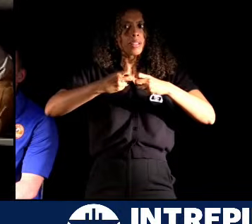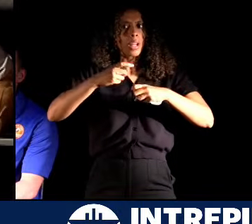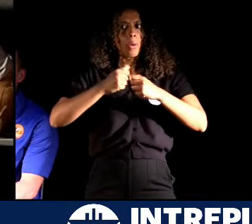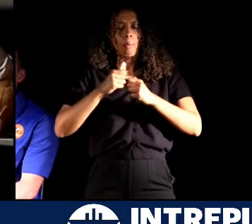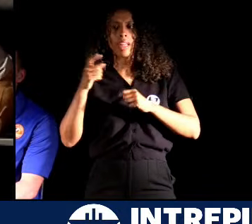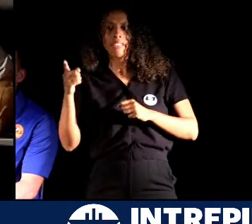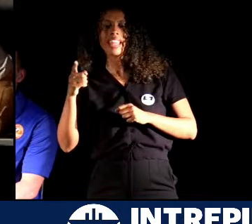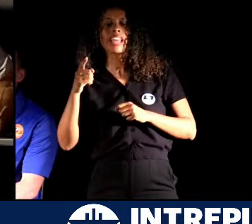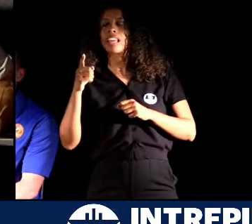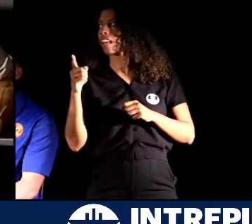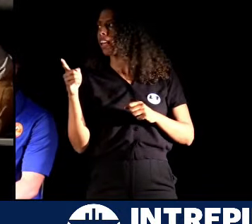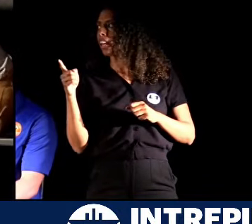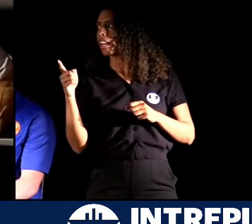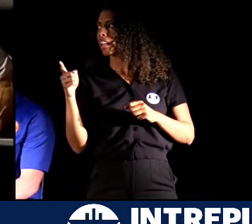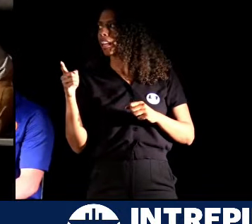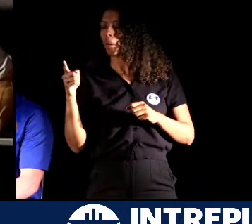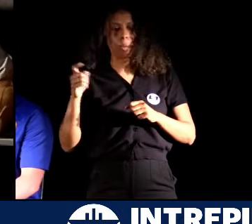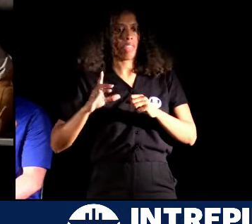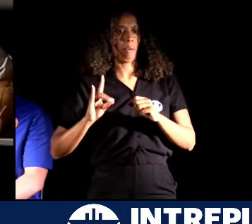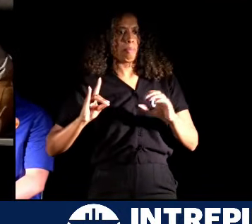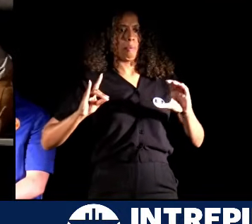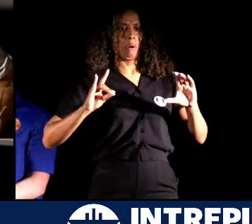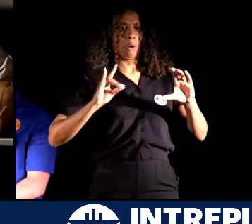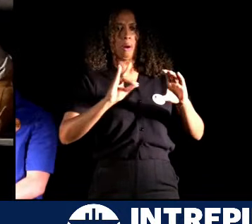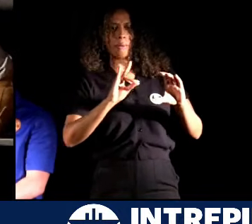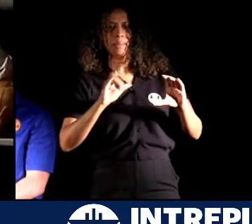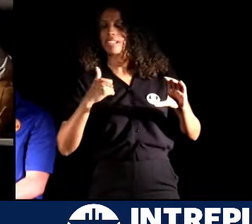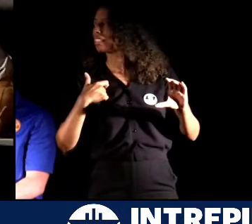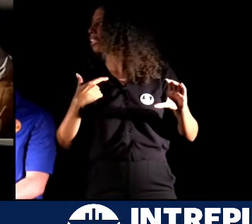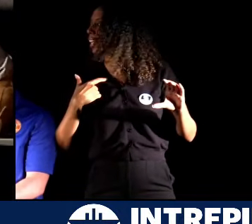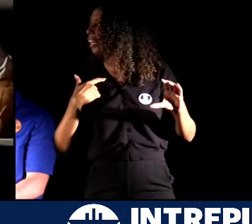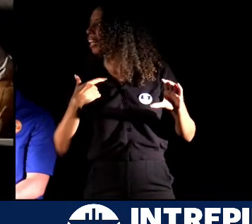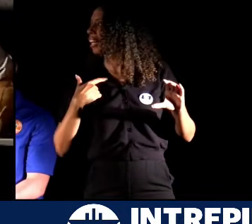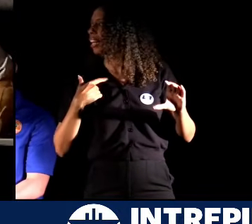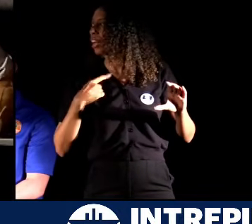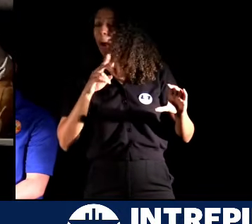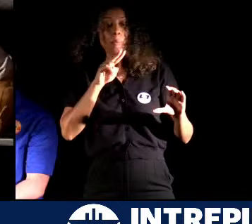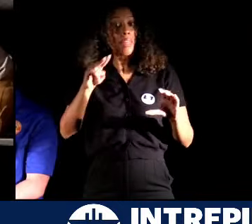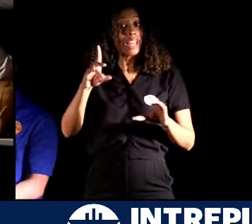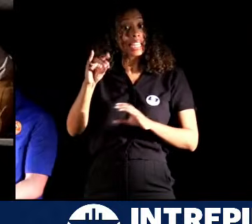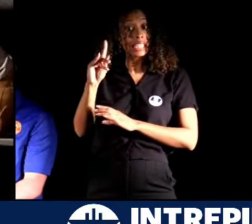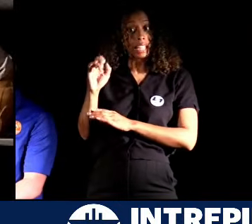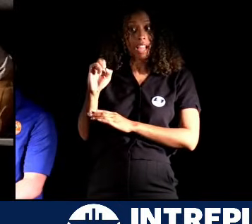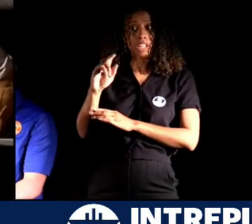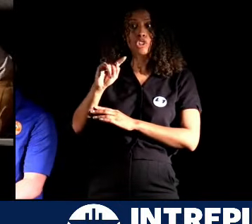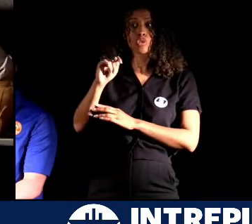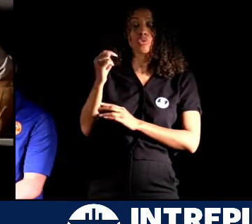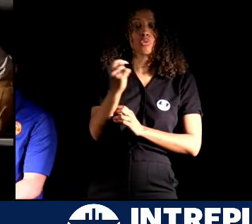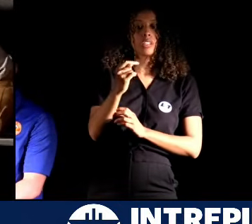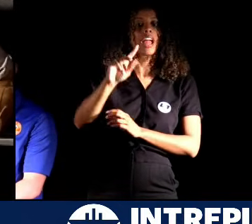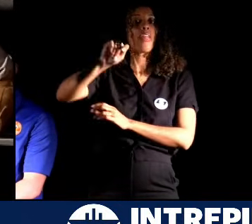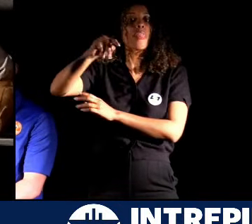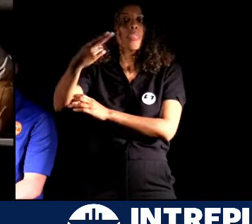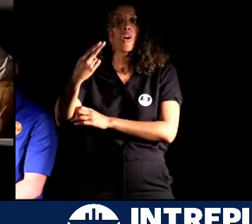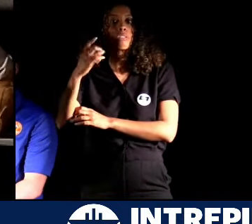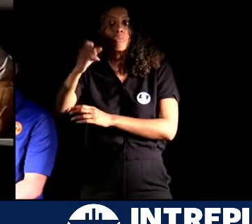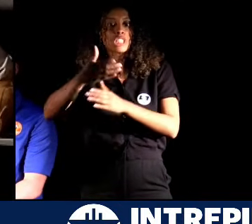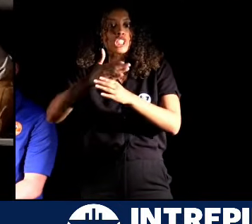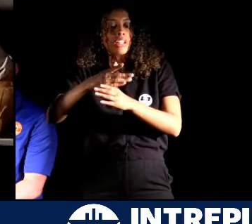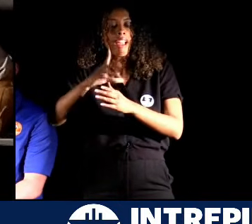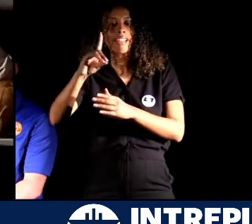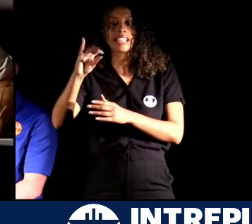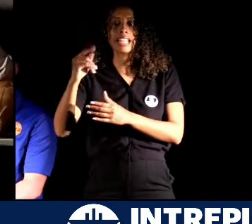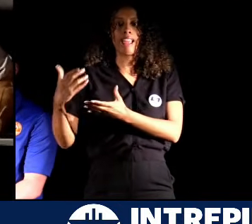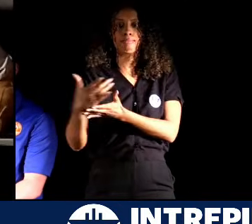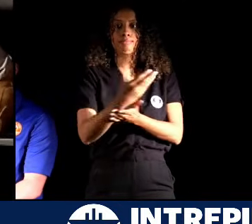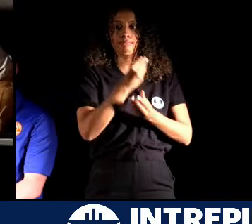feeling. And what adds to it, this is actually, we looked at this data on a Tuesday. On Thursday, we were supposed to share the data with the public